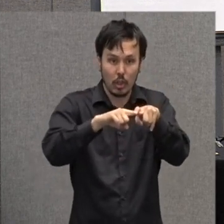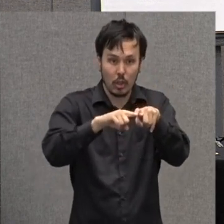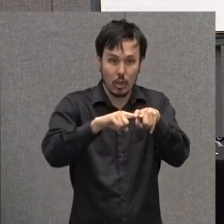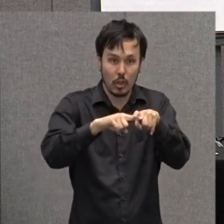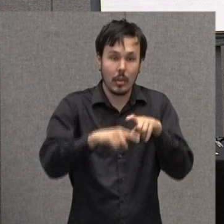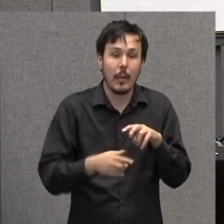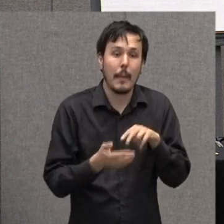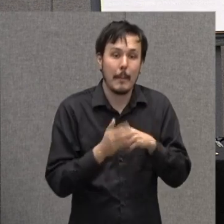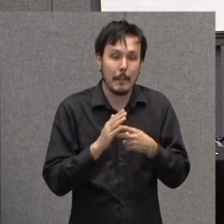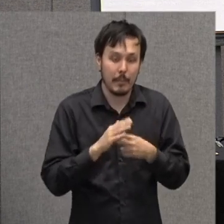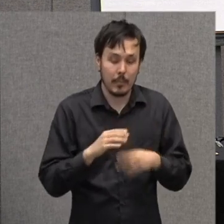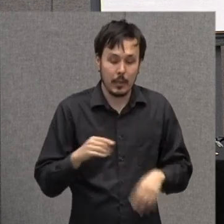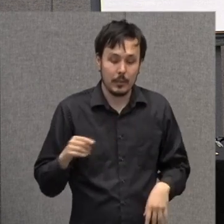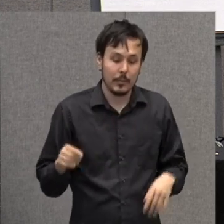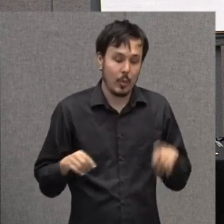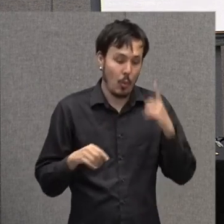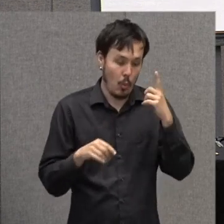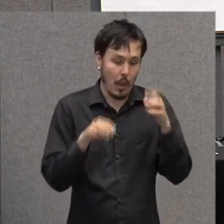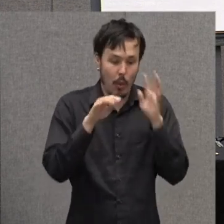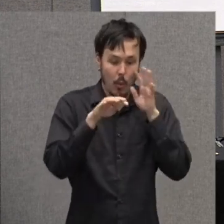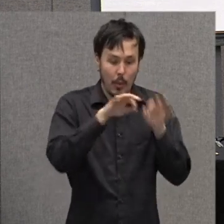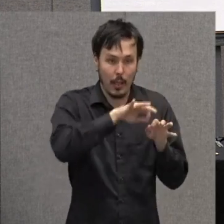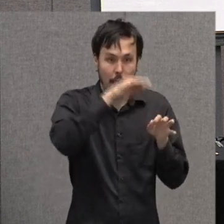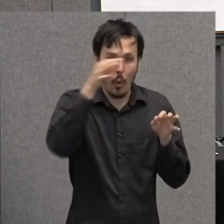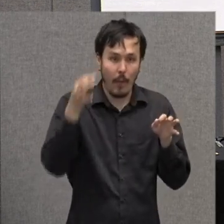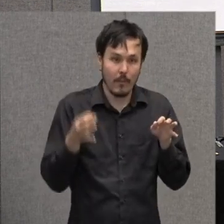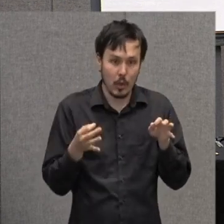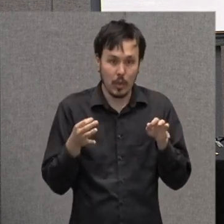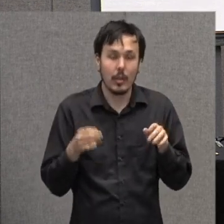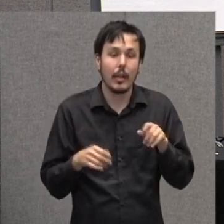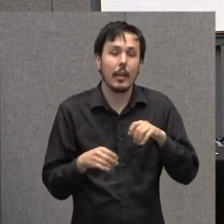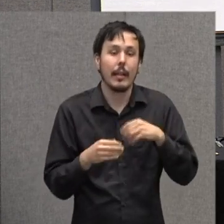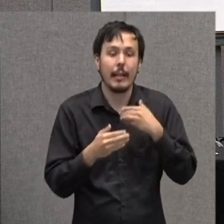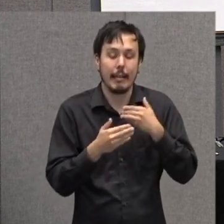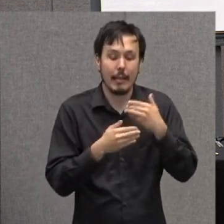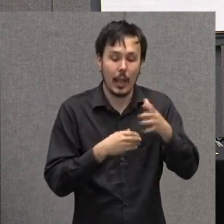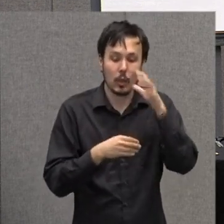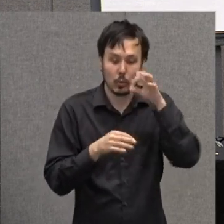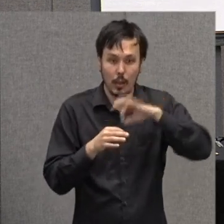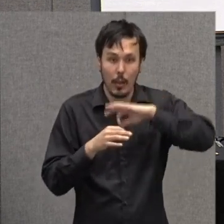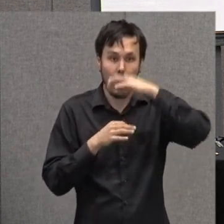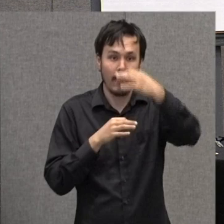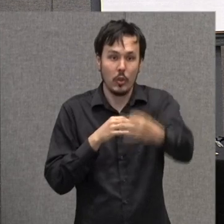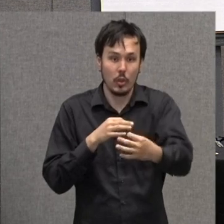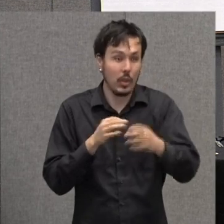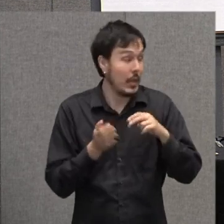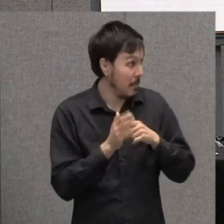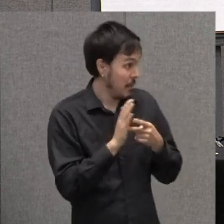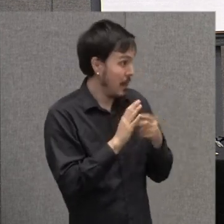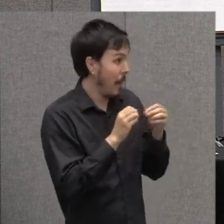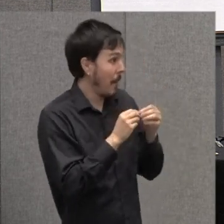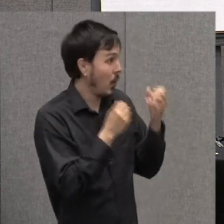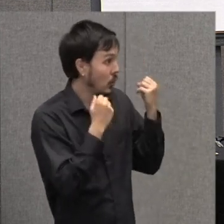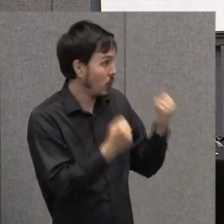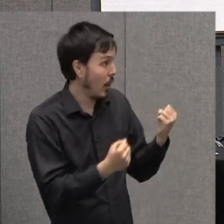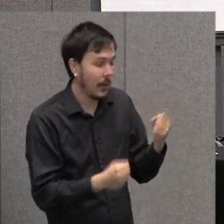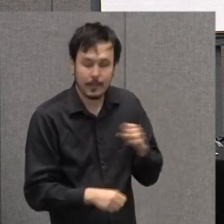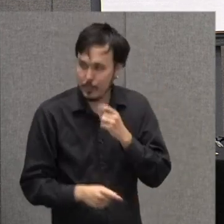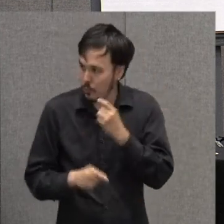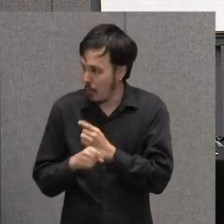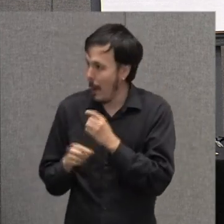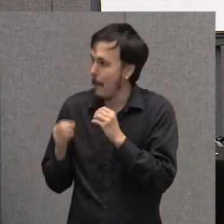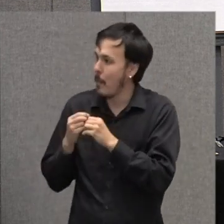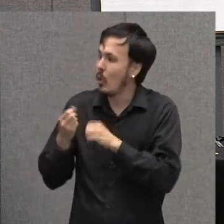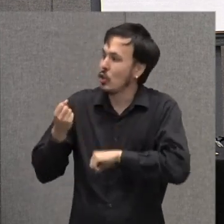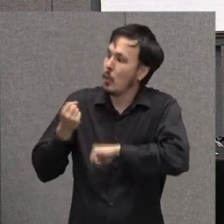perpendicular to the first one. Does that help support my hat? It does. It helps support your hat. This seems like whatever you want to add